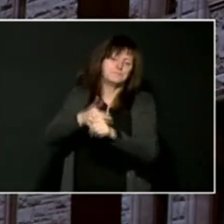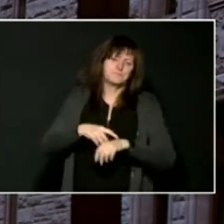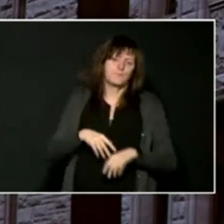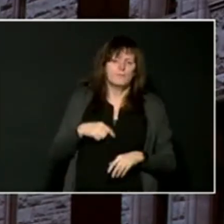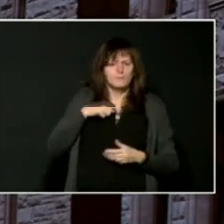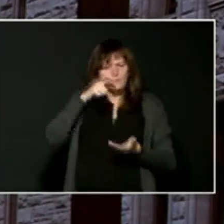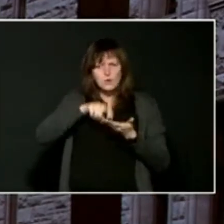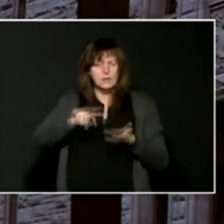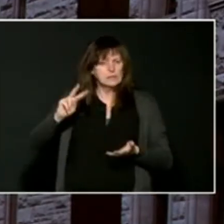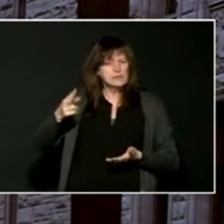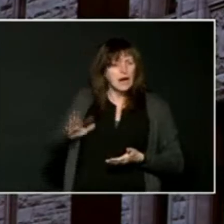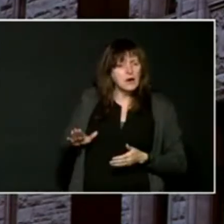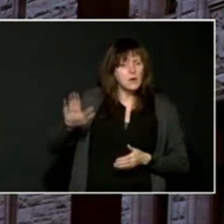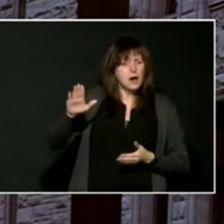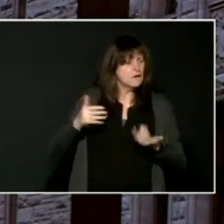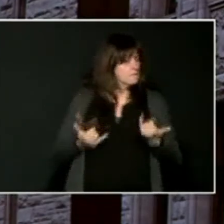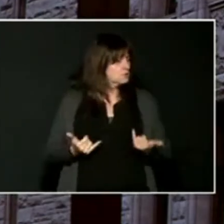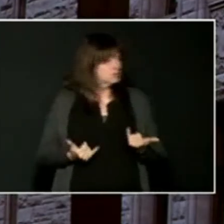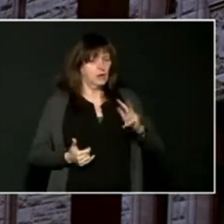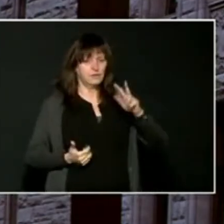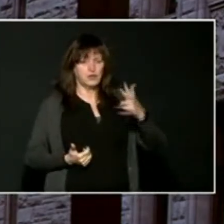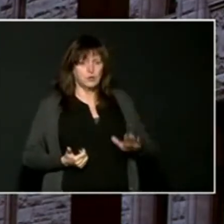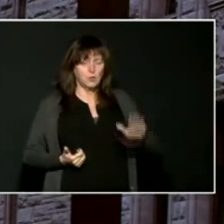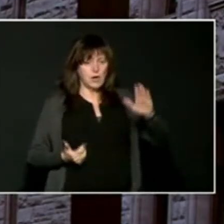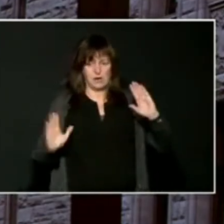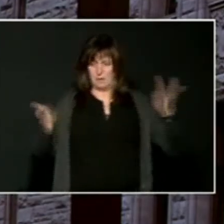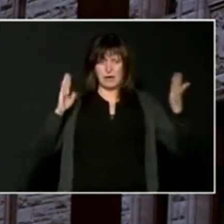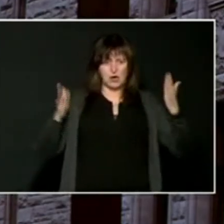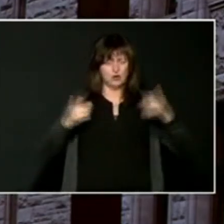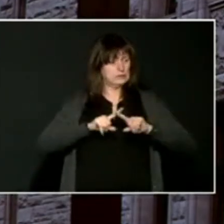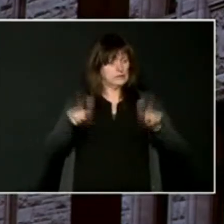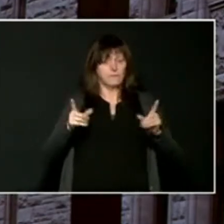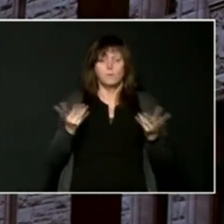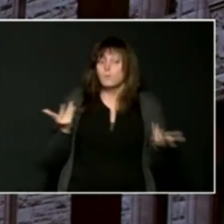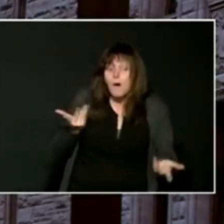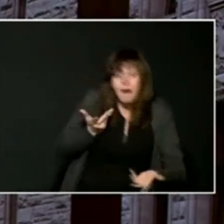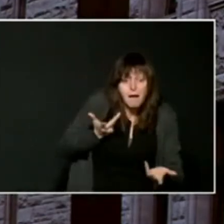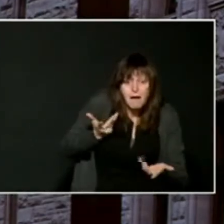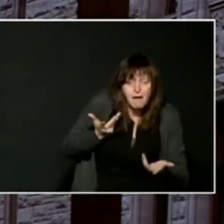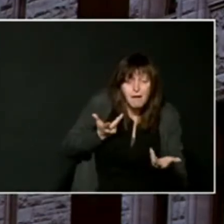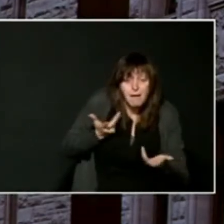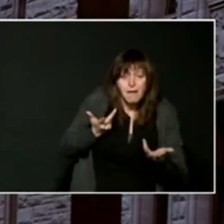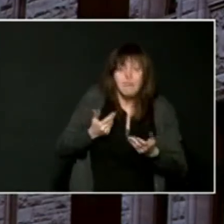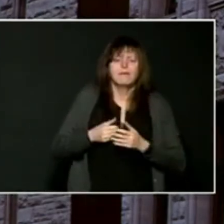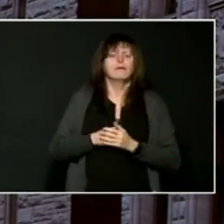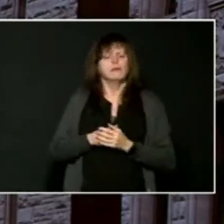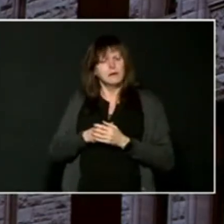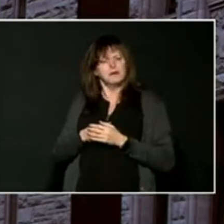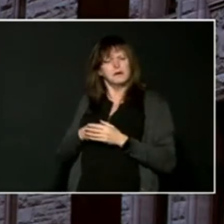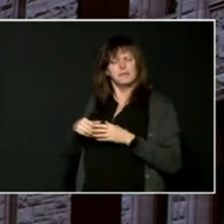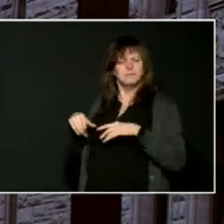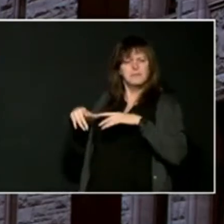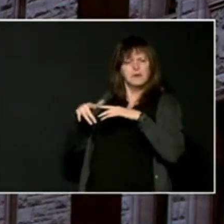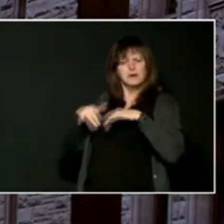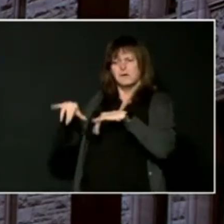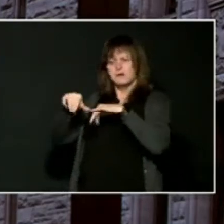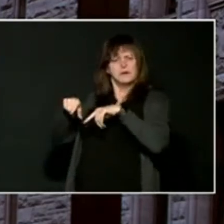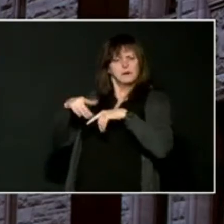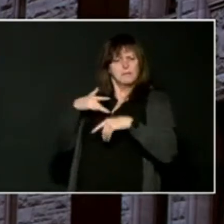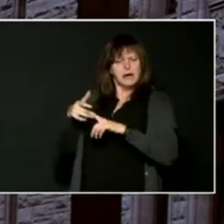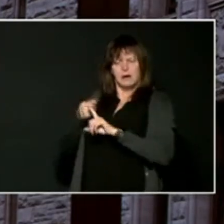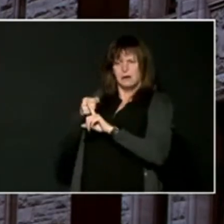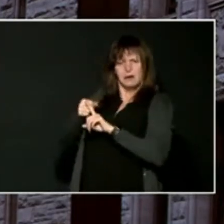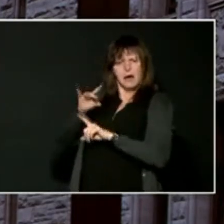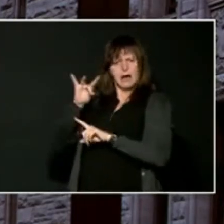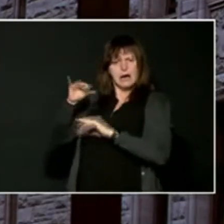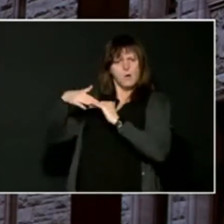wave is that the most common cases were in the over 80s. Right now, they're the lowest. That shows you the impact of our